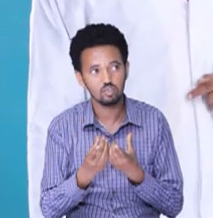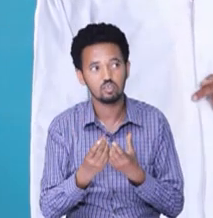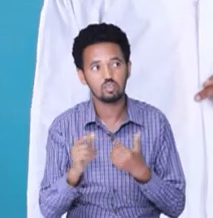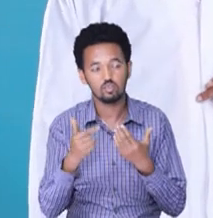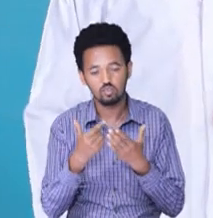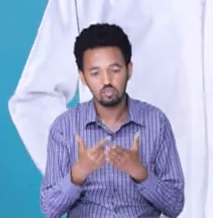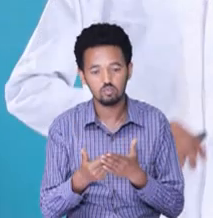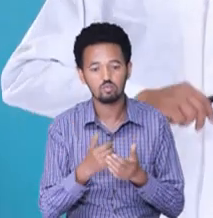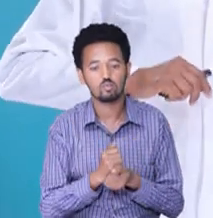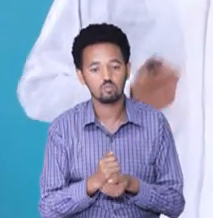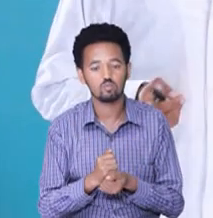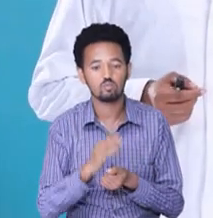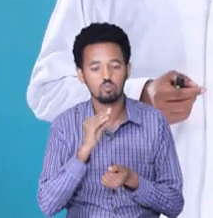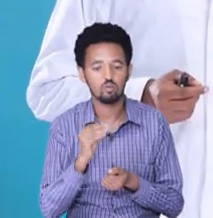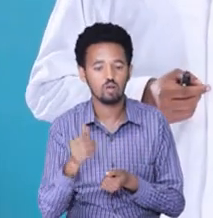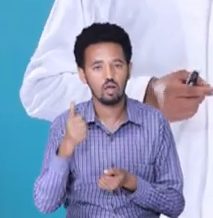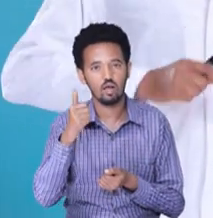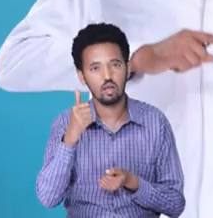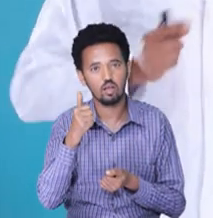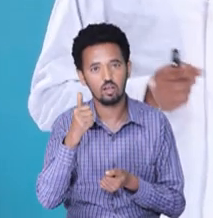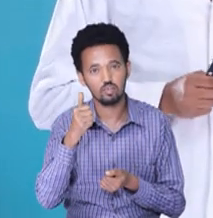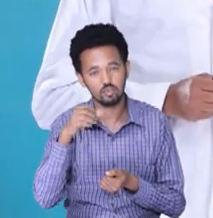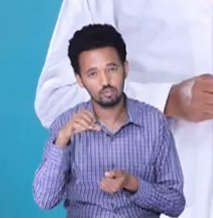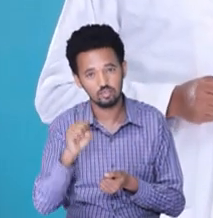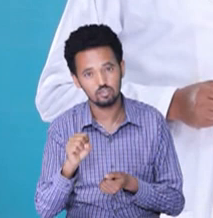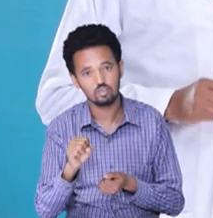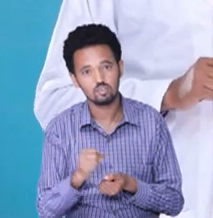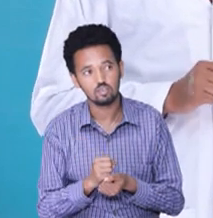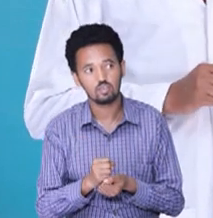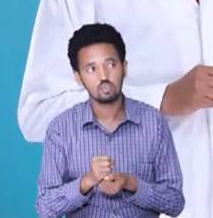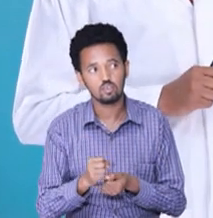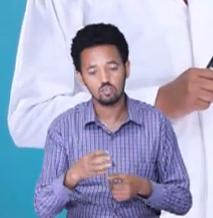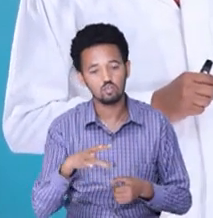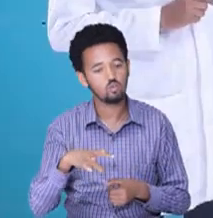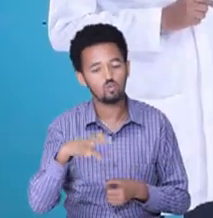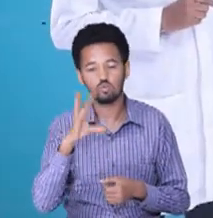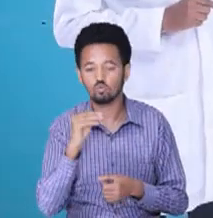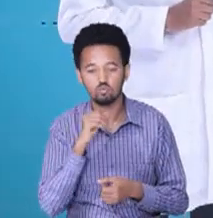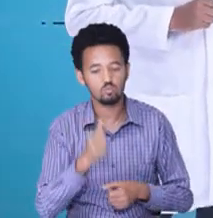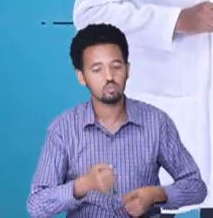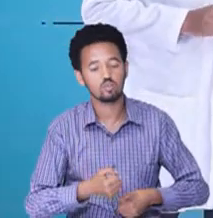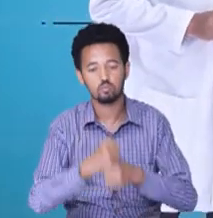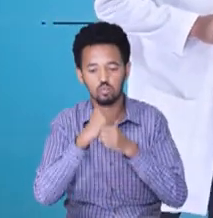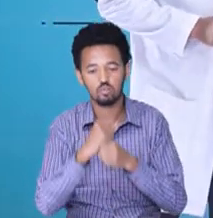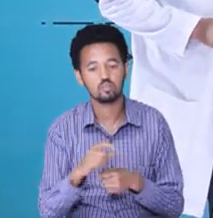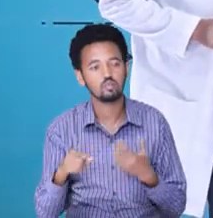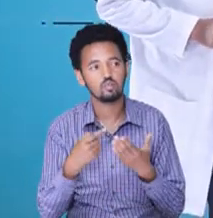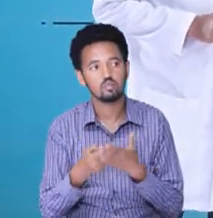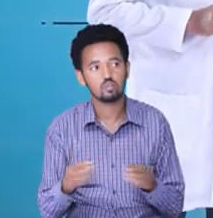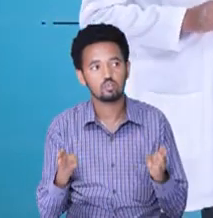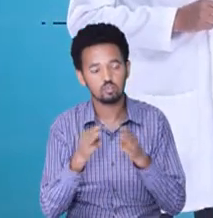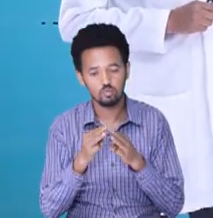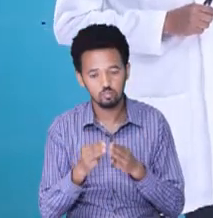National Assembly took an oath. That oath not to separate, that they would not end the